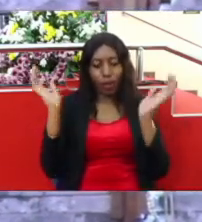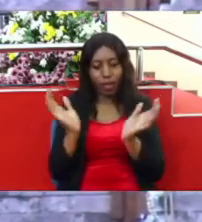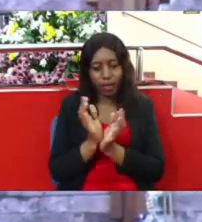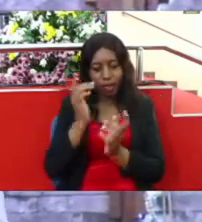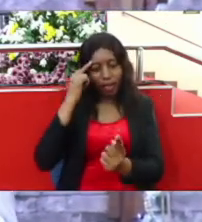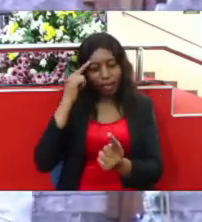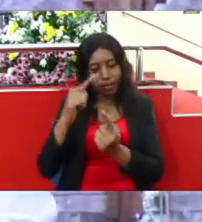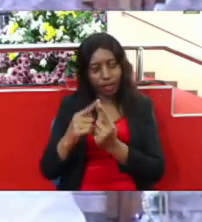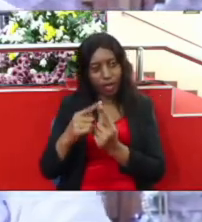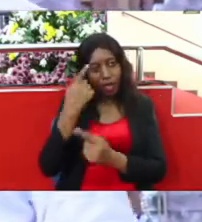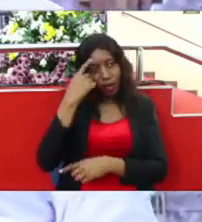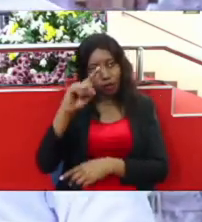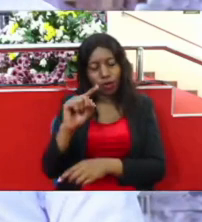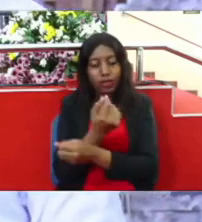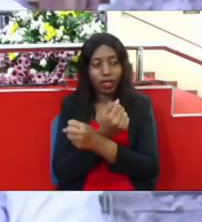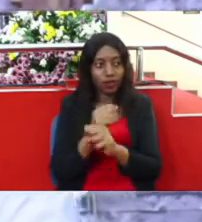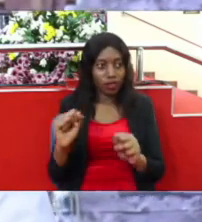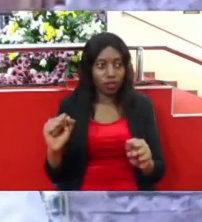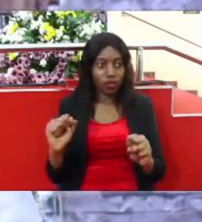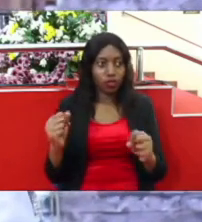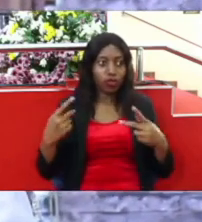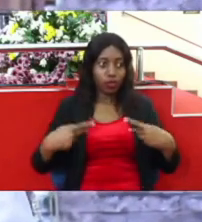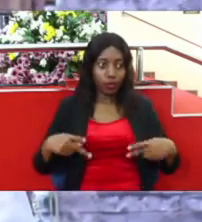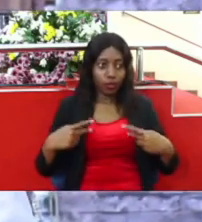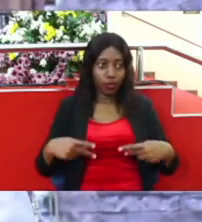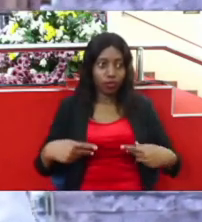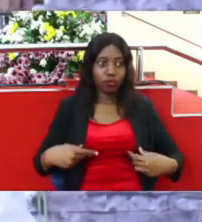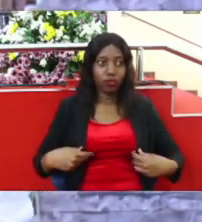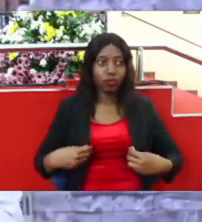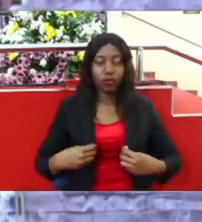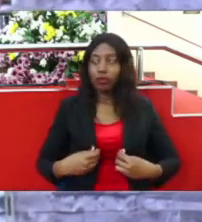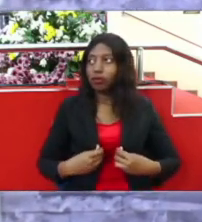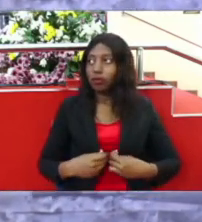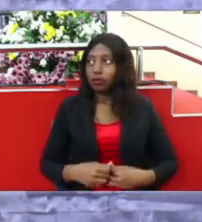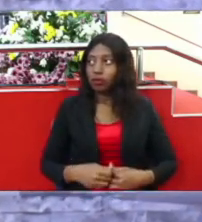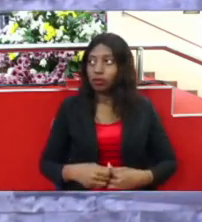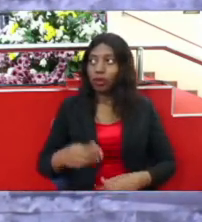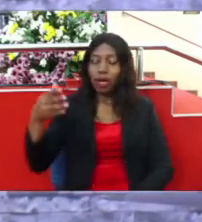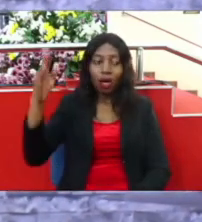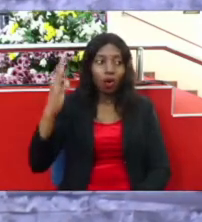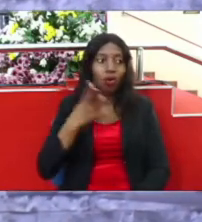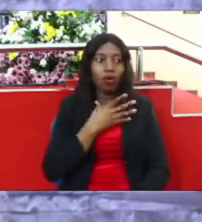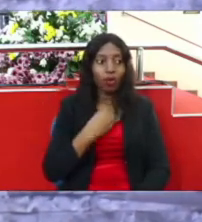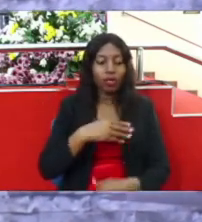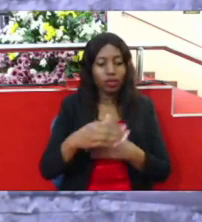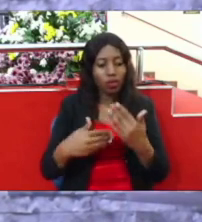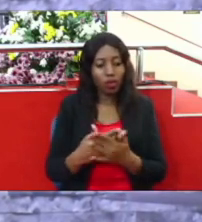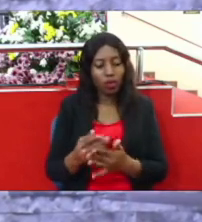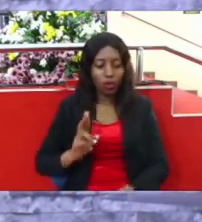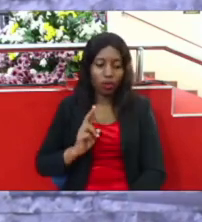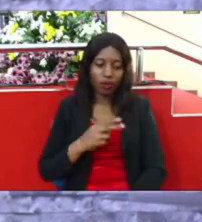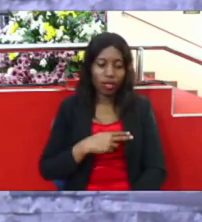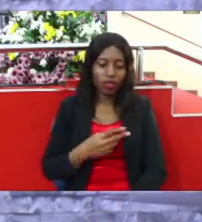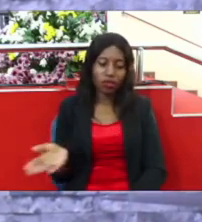humanity. Hivyo basi inatuambia kwamba jambo la wokovu ni la dunia nzima. God wants all of us to come to him. Mungu anataka